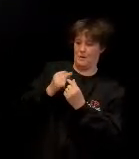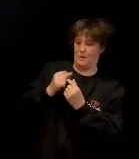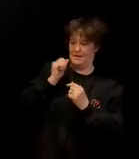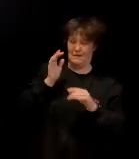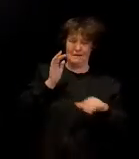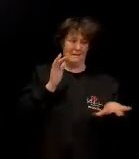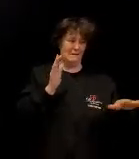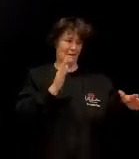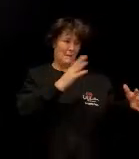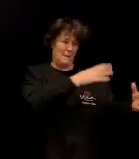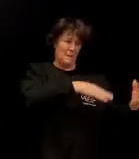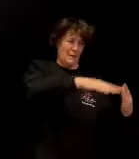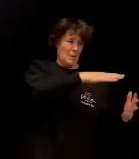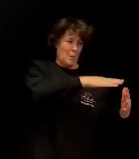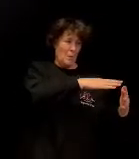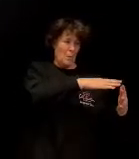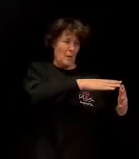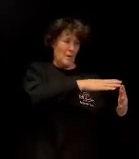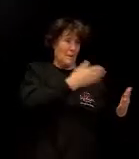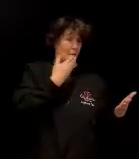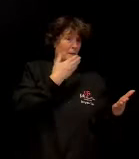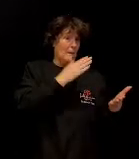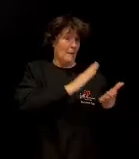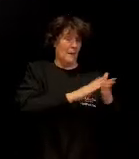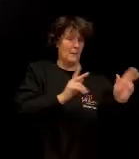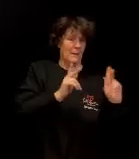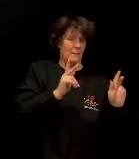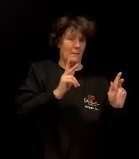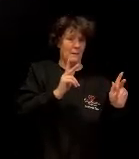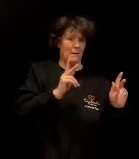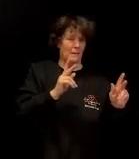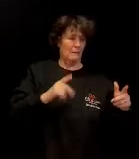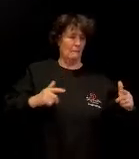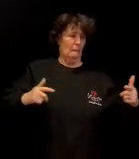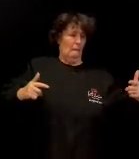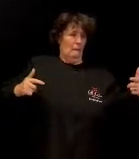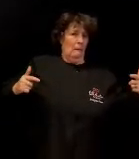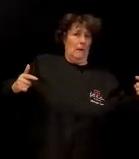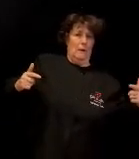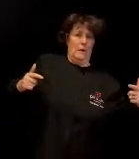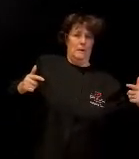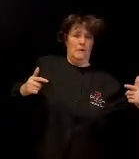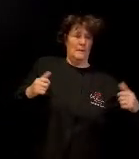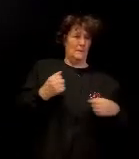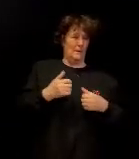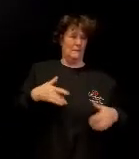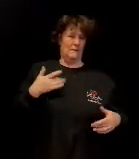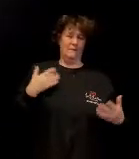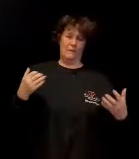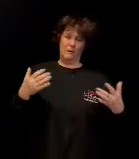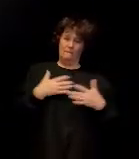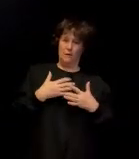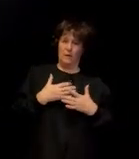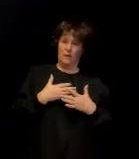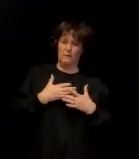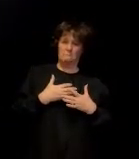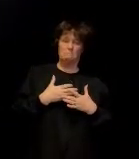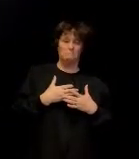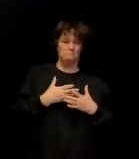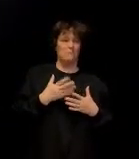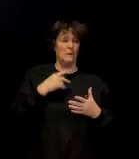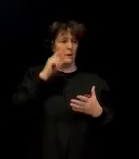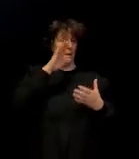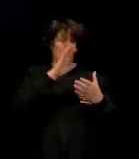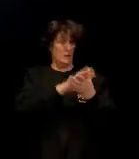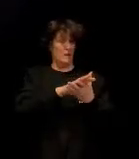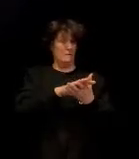the barbarians? But I believe they, when they were showed the kindness, which was great on the barbarians' part, and I believe